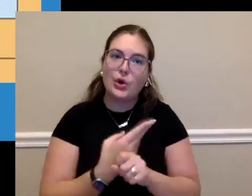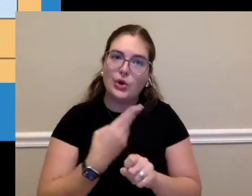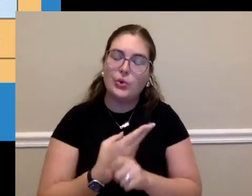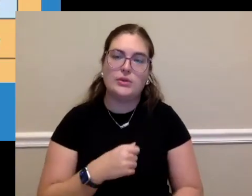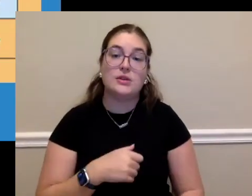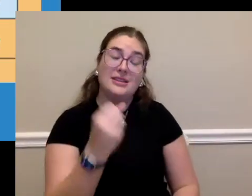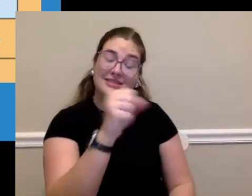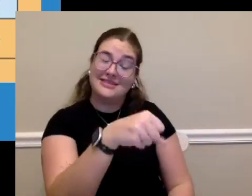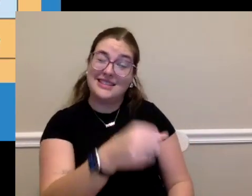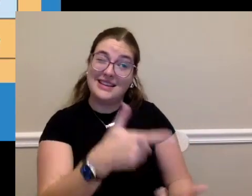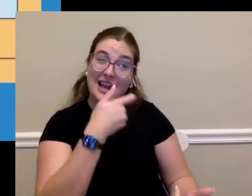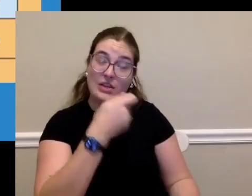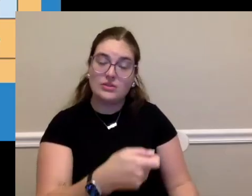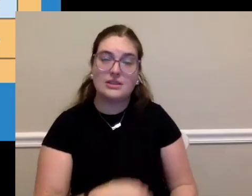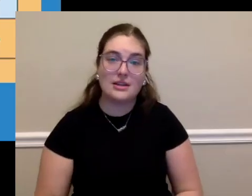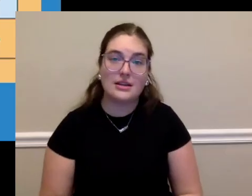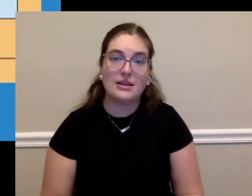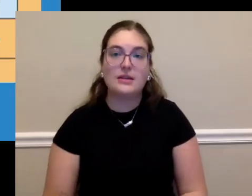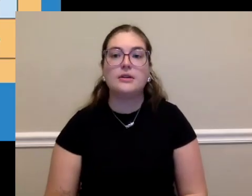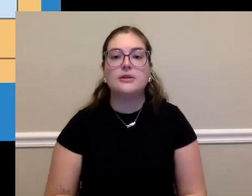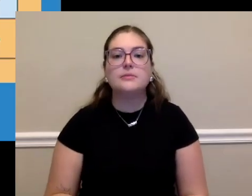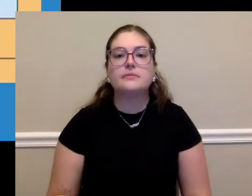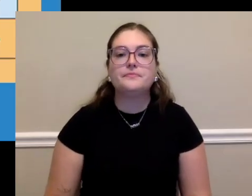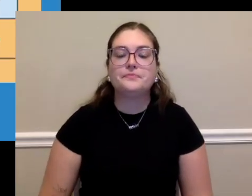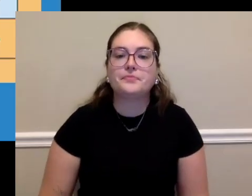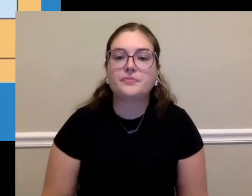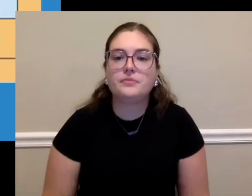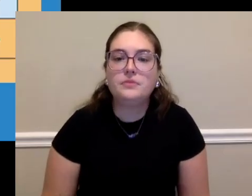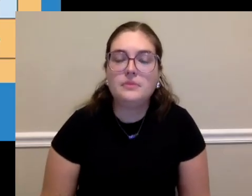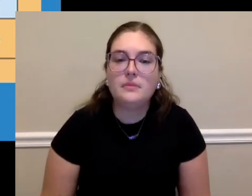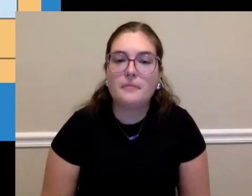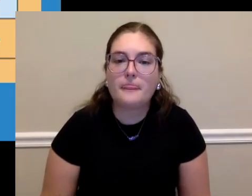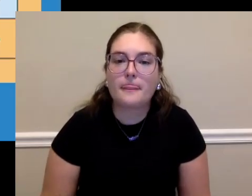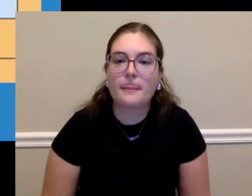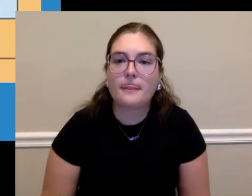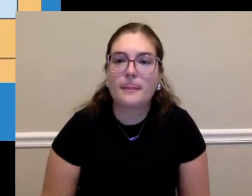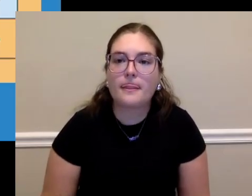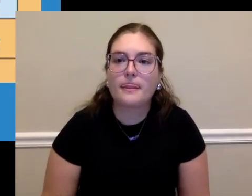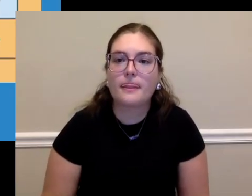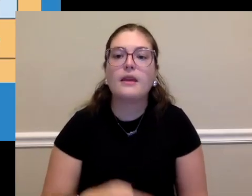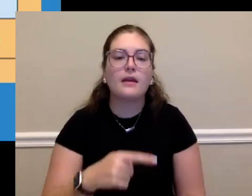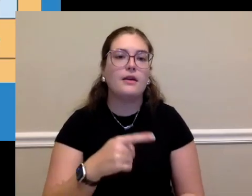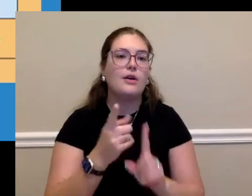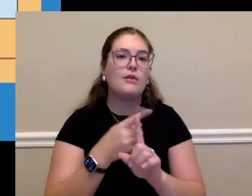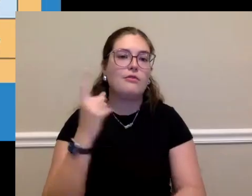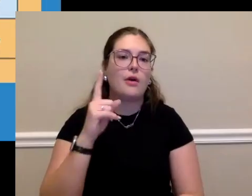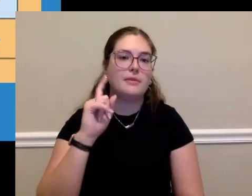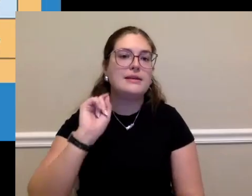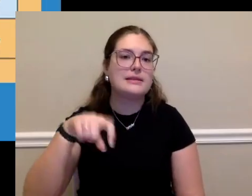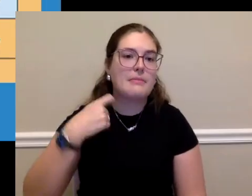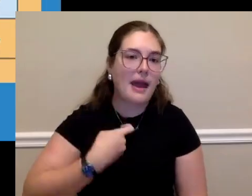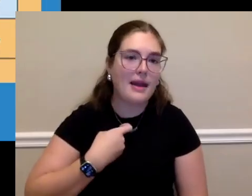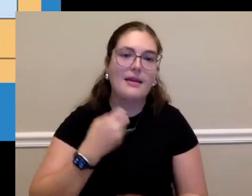interesting because the Fundeo, which is a foundation in Spain that does a lot of research on